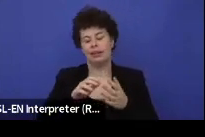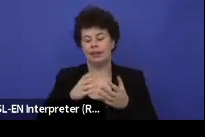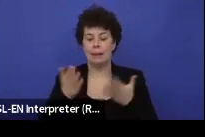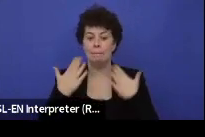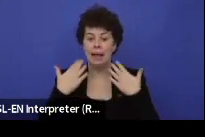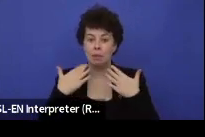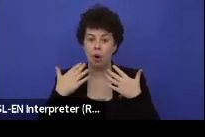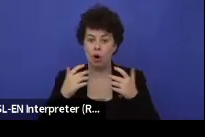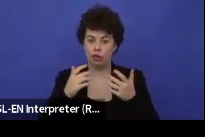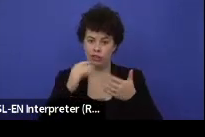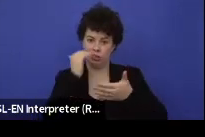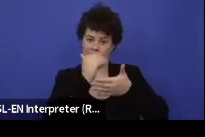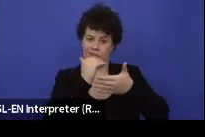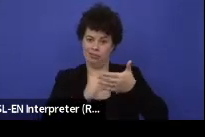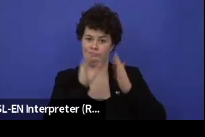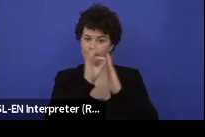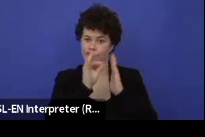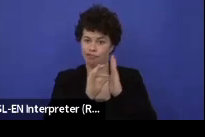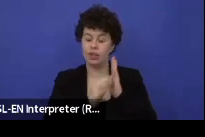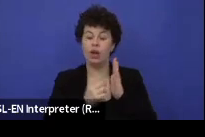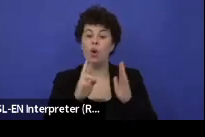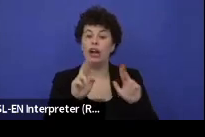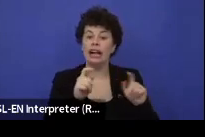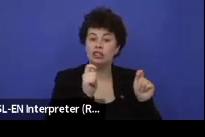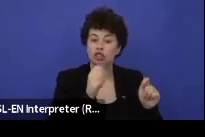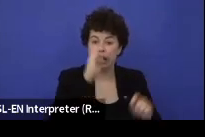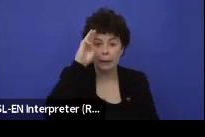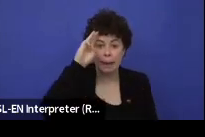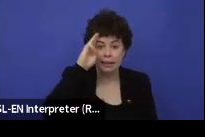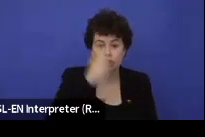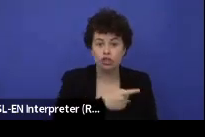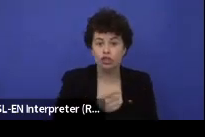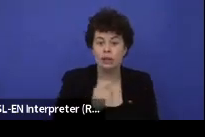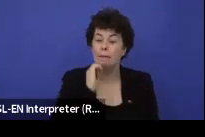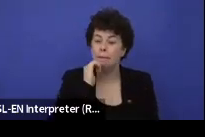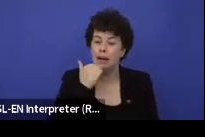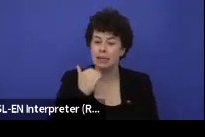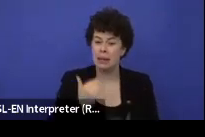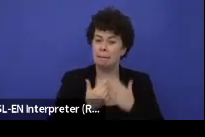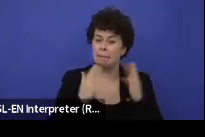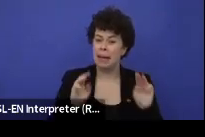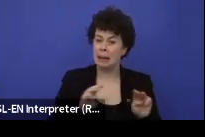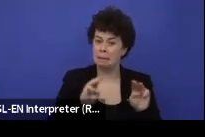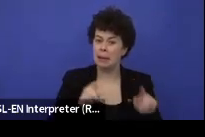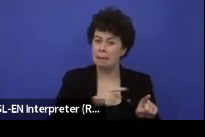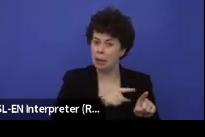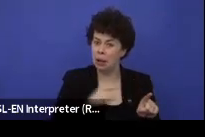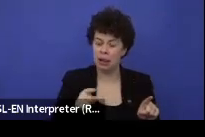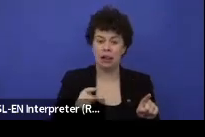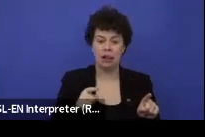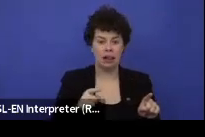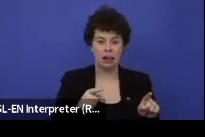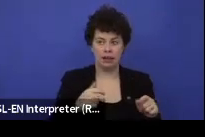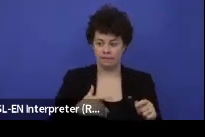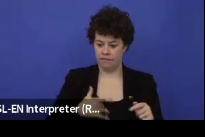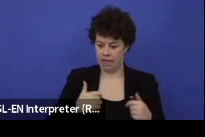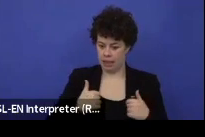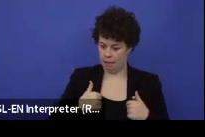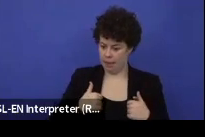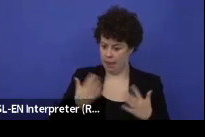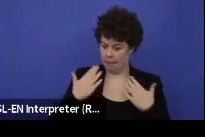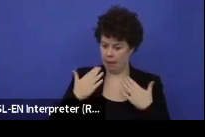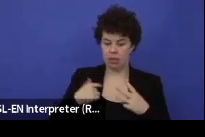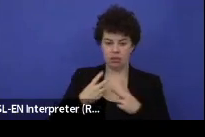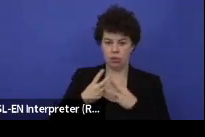provide training for managers, because a lot of people, when they realise that they need support, they won't approach their managers. In part, it's